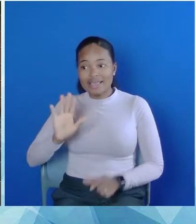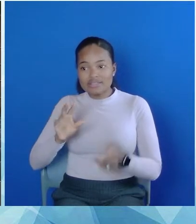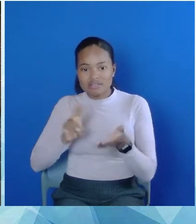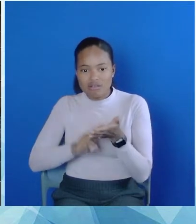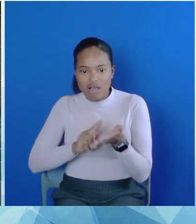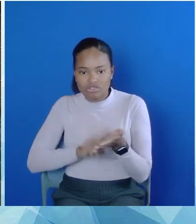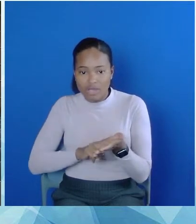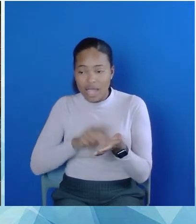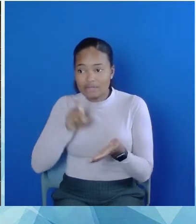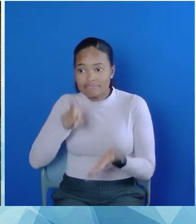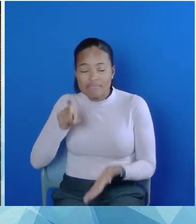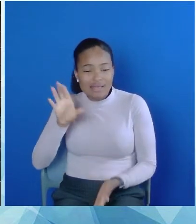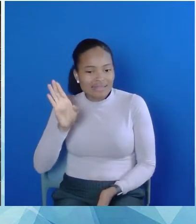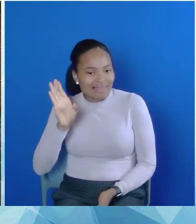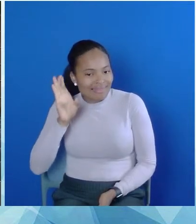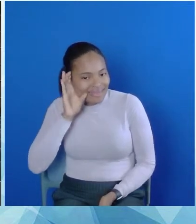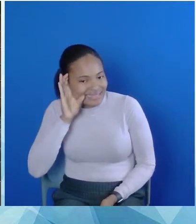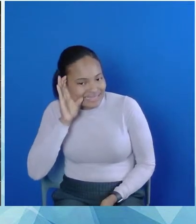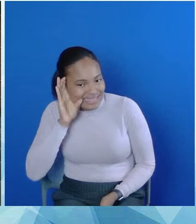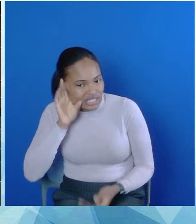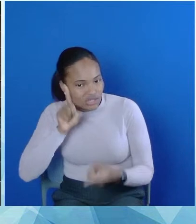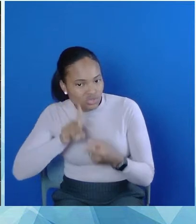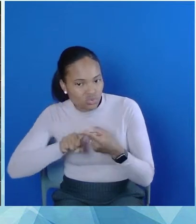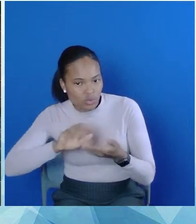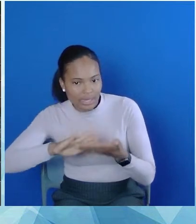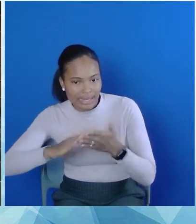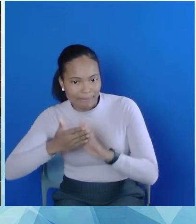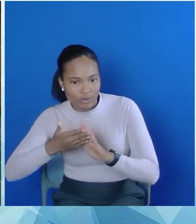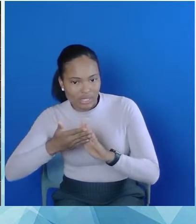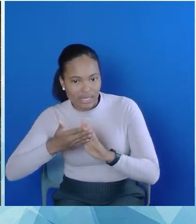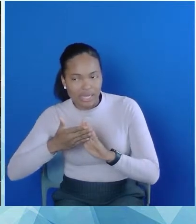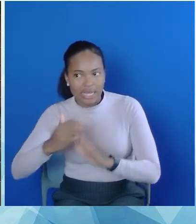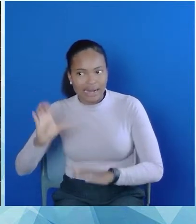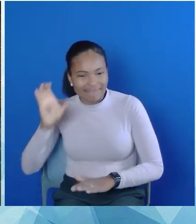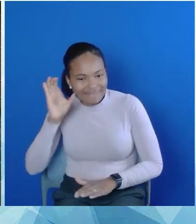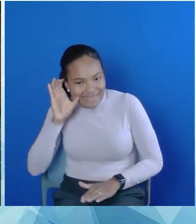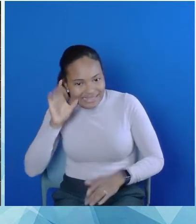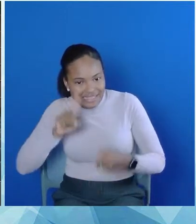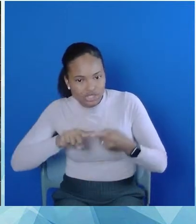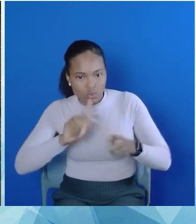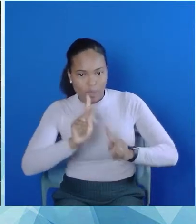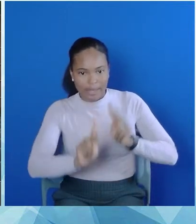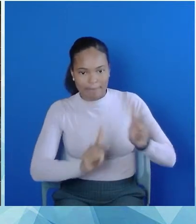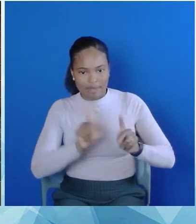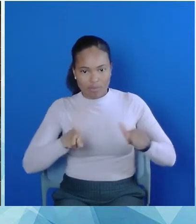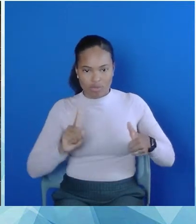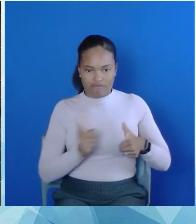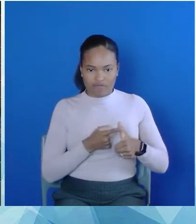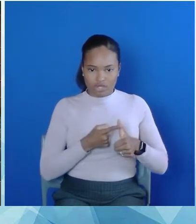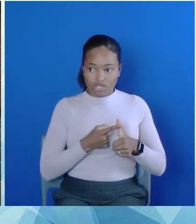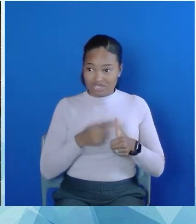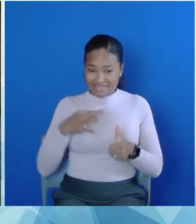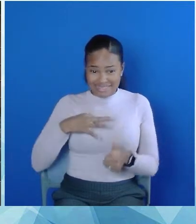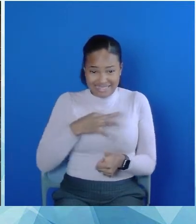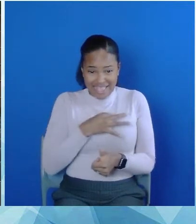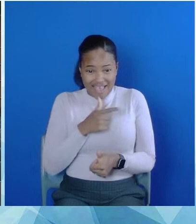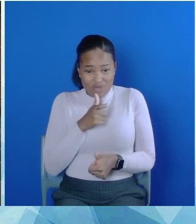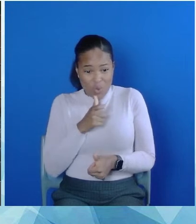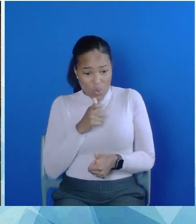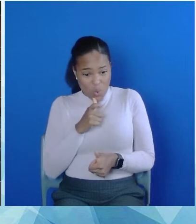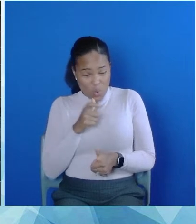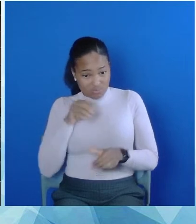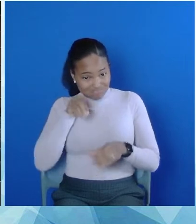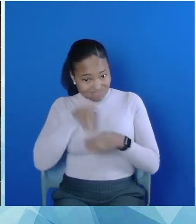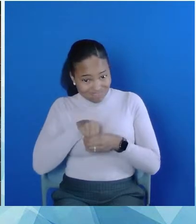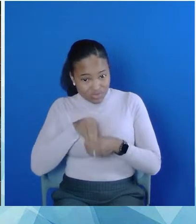to the community. Listen to these people first. Listen to the staff that actually work here first. Without